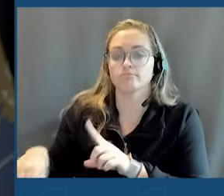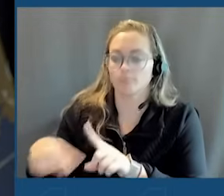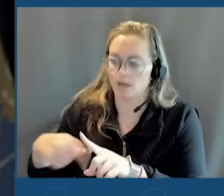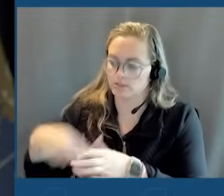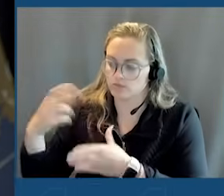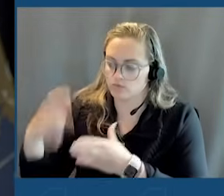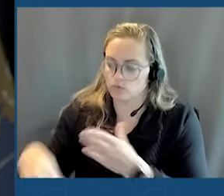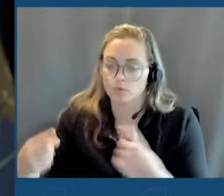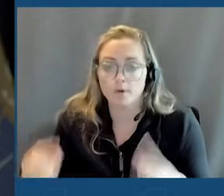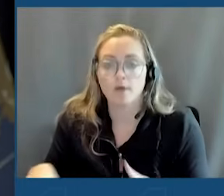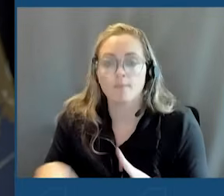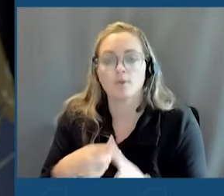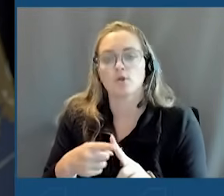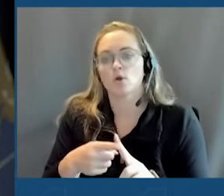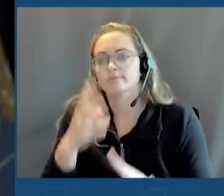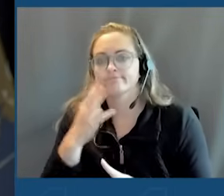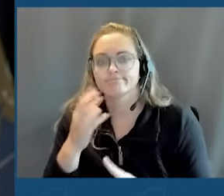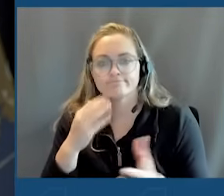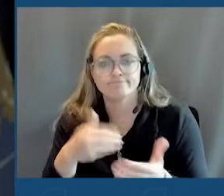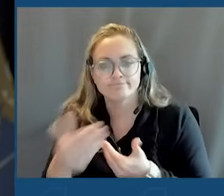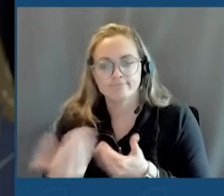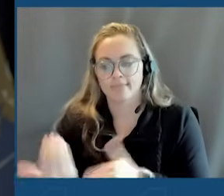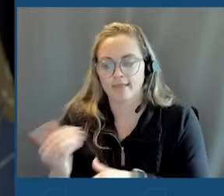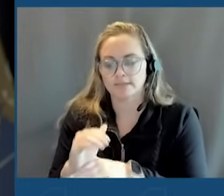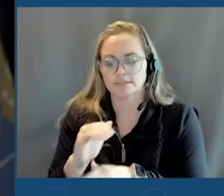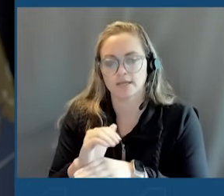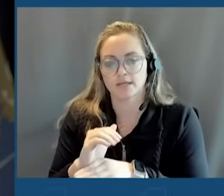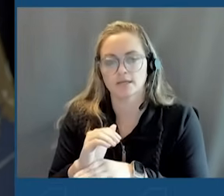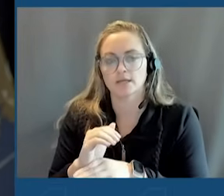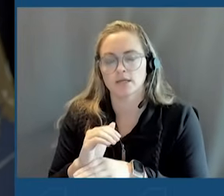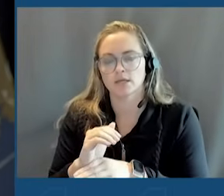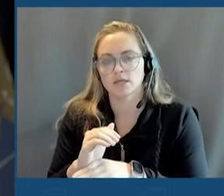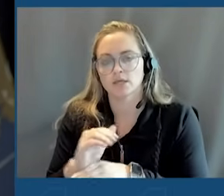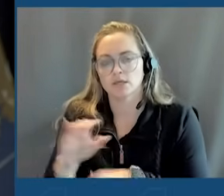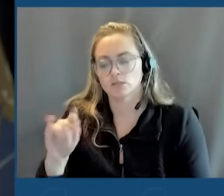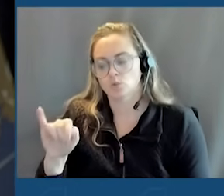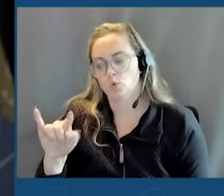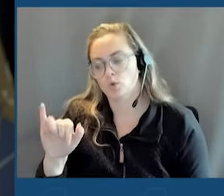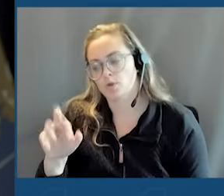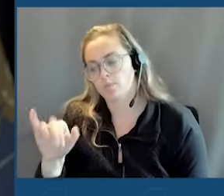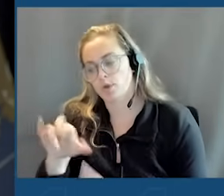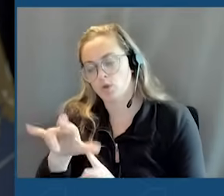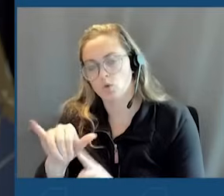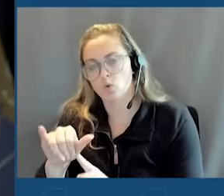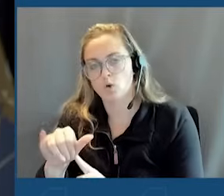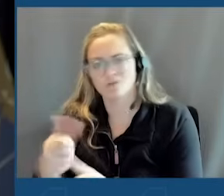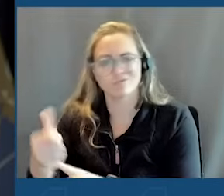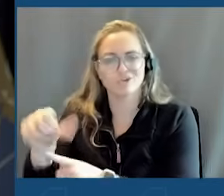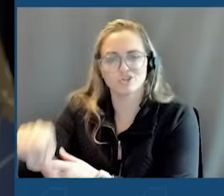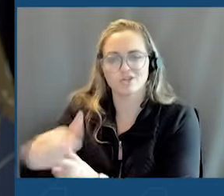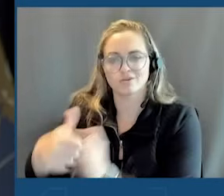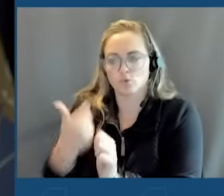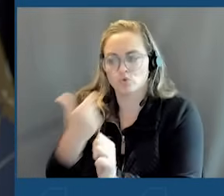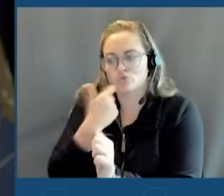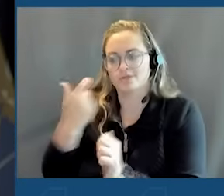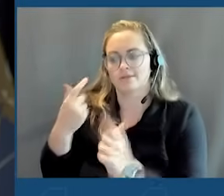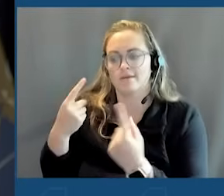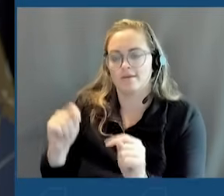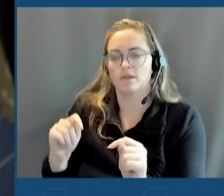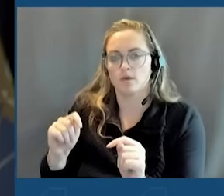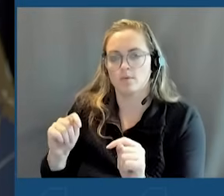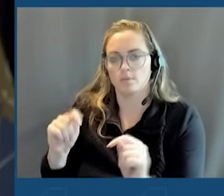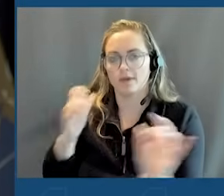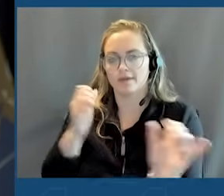the journey. Last night, Justice Sotomayor issued an order rejecting the latest attempt by